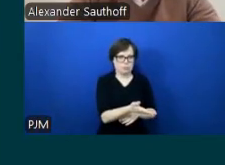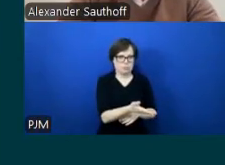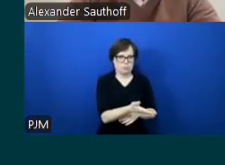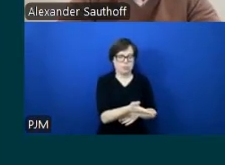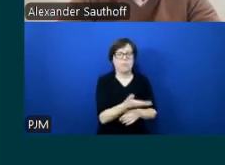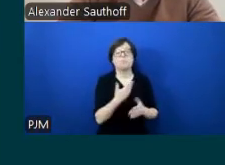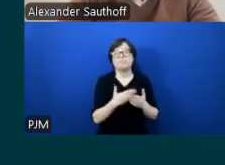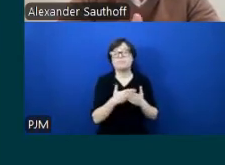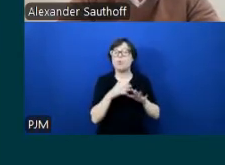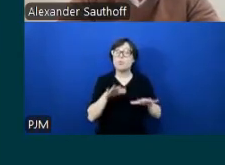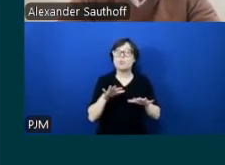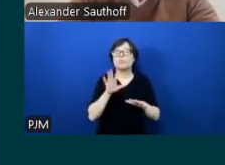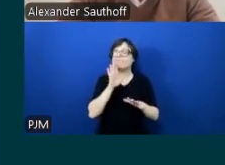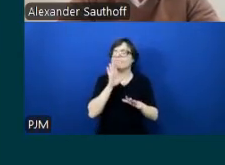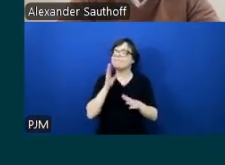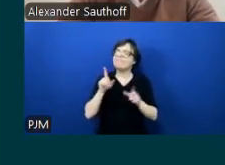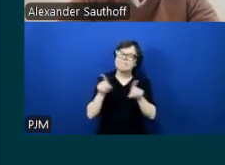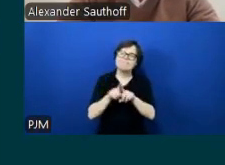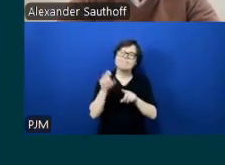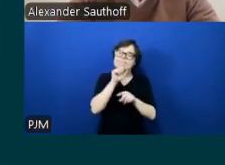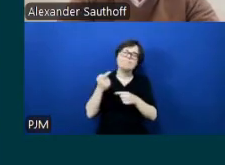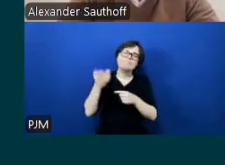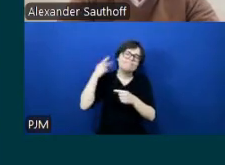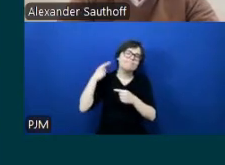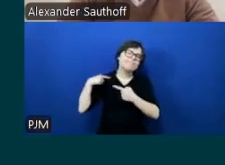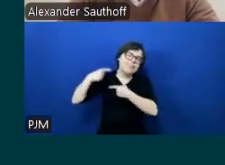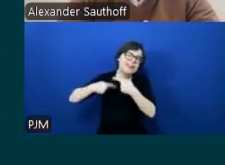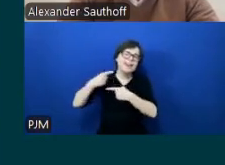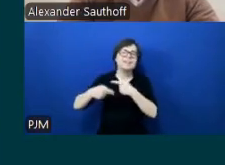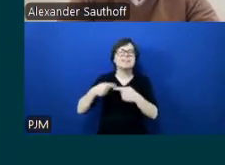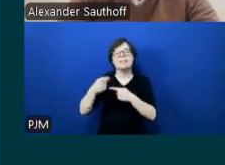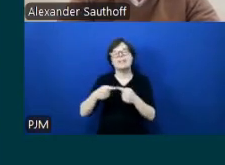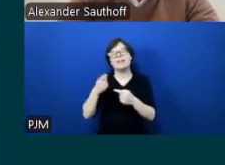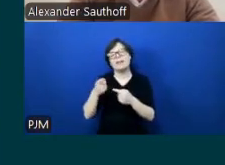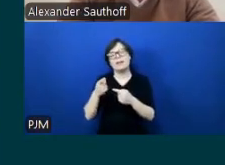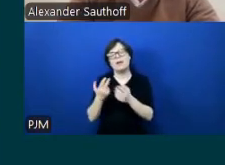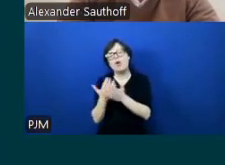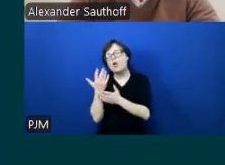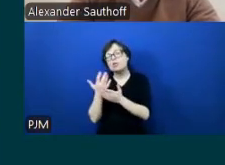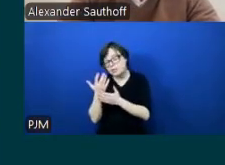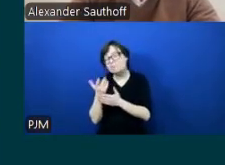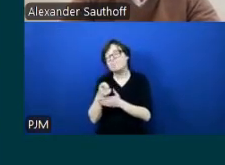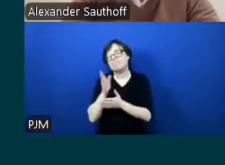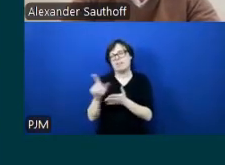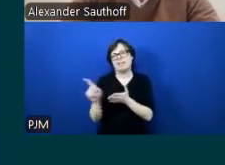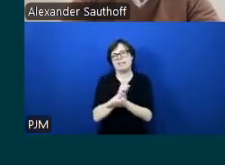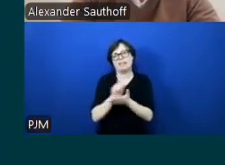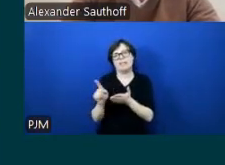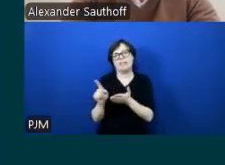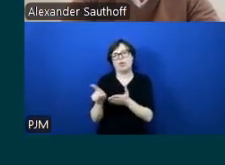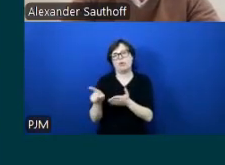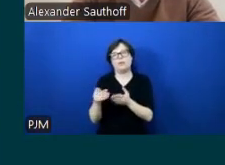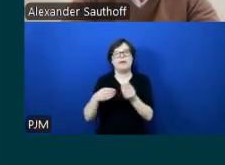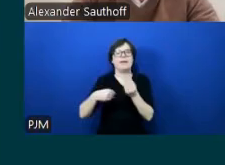resilient, with higher risks of diseases, drought stress, and also dieback. And this factor